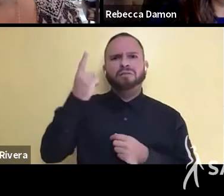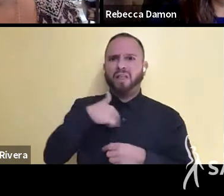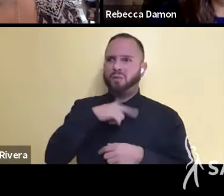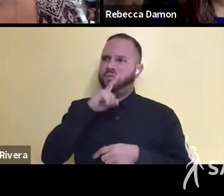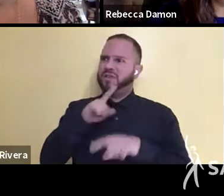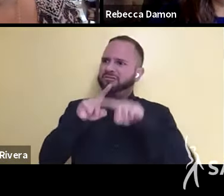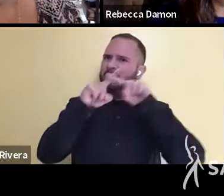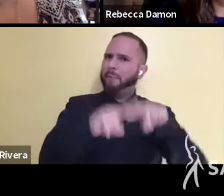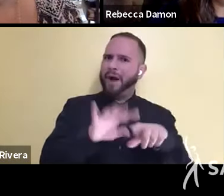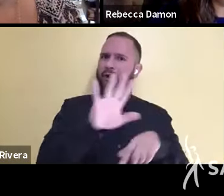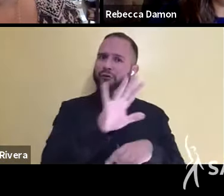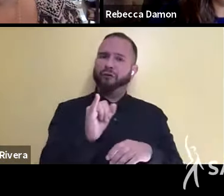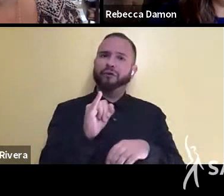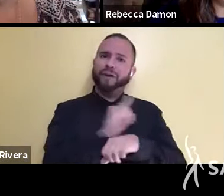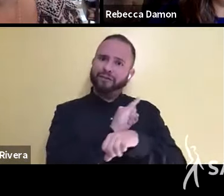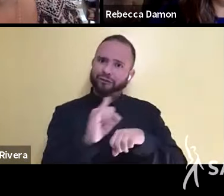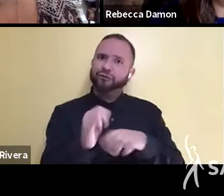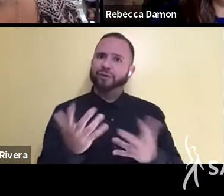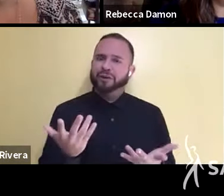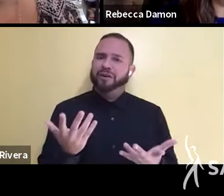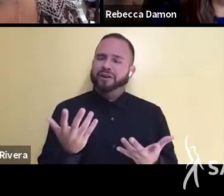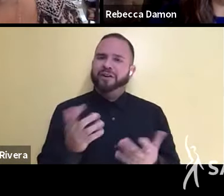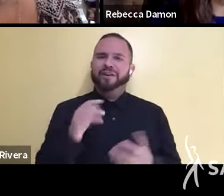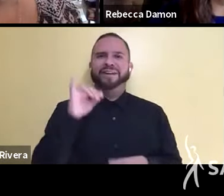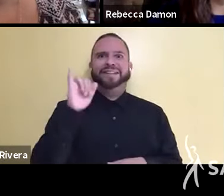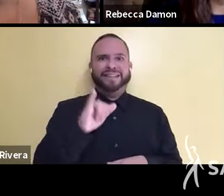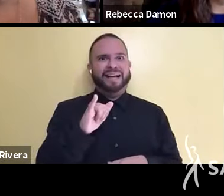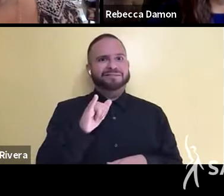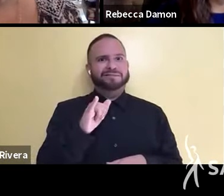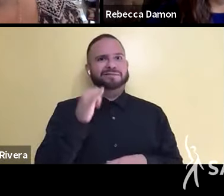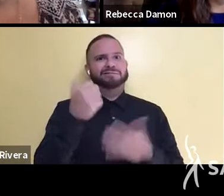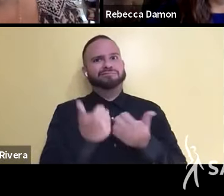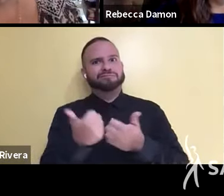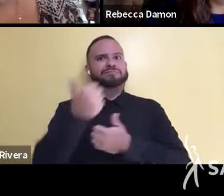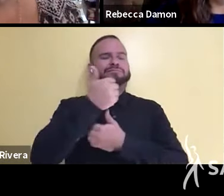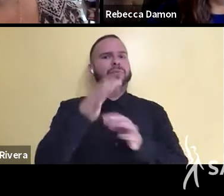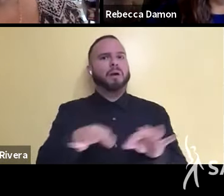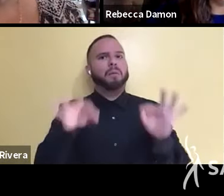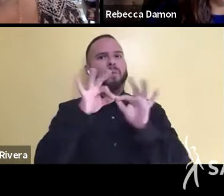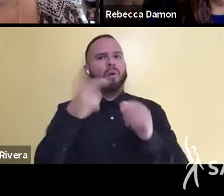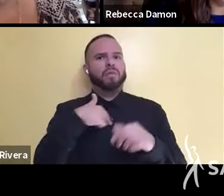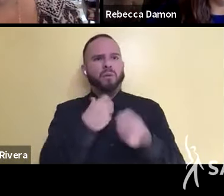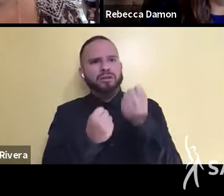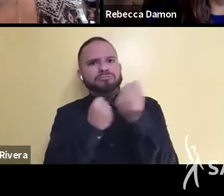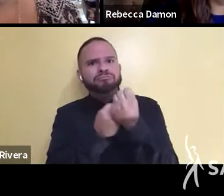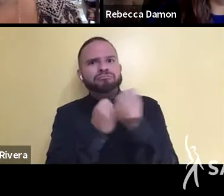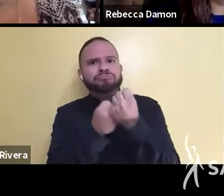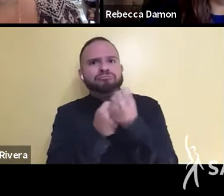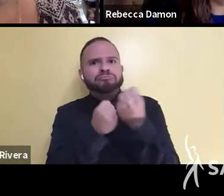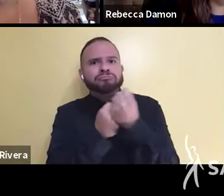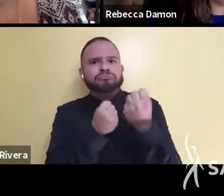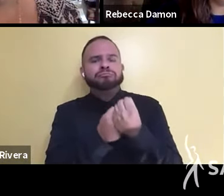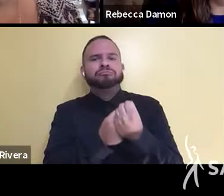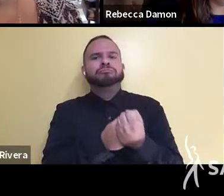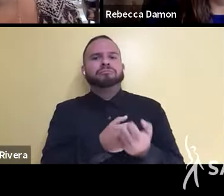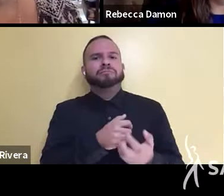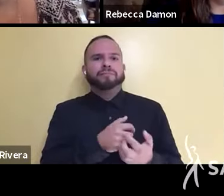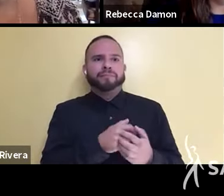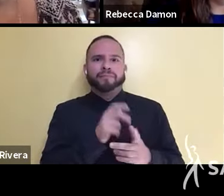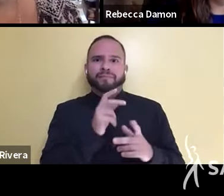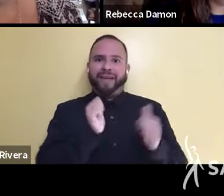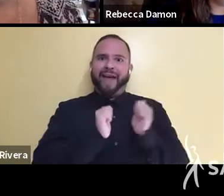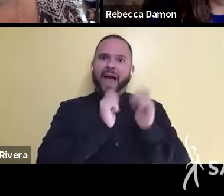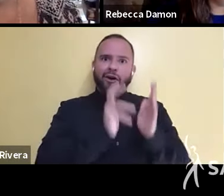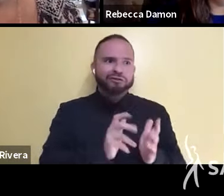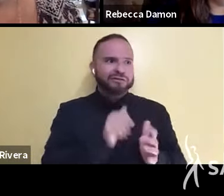industry. And that is all the more reason we need to be doing everything we can right now to support our out of work actors